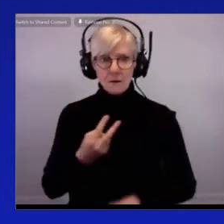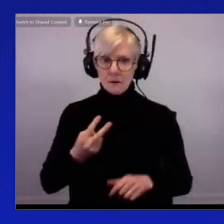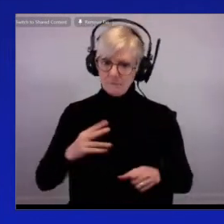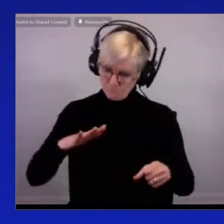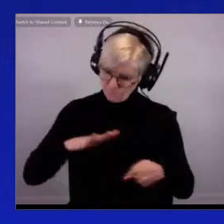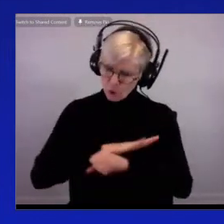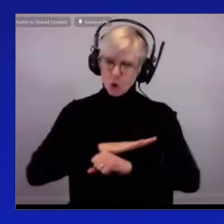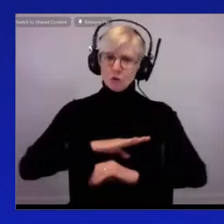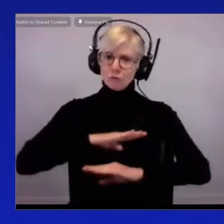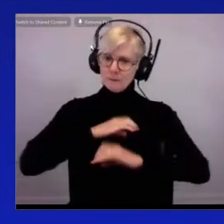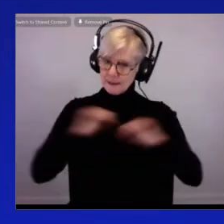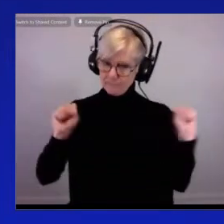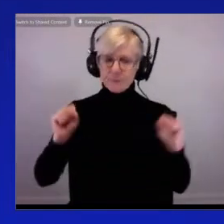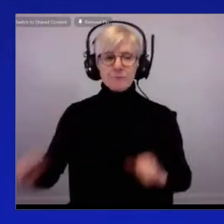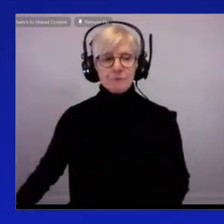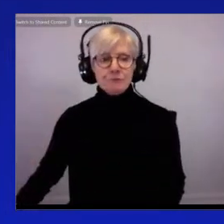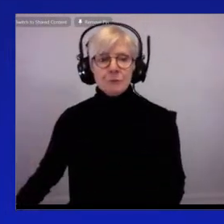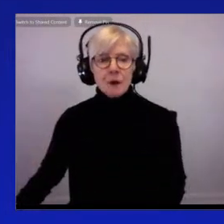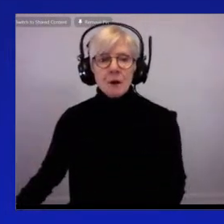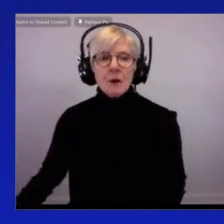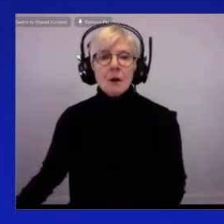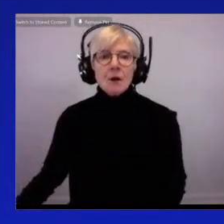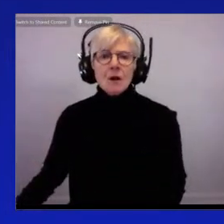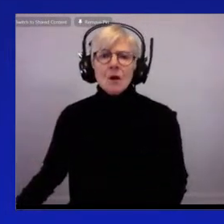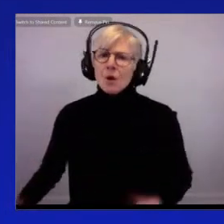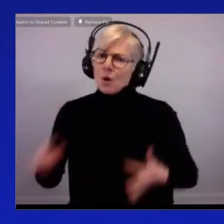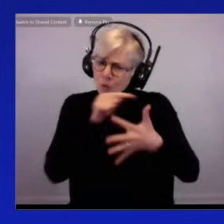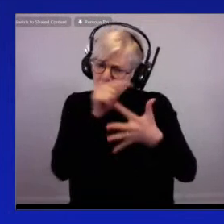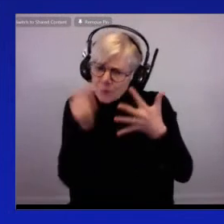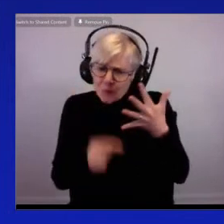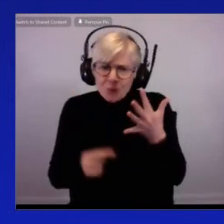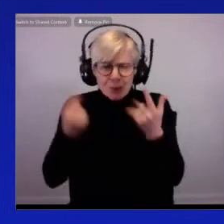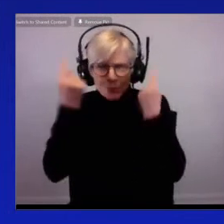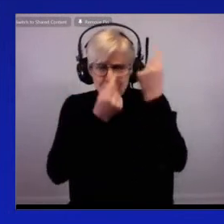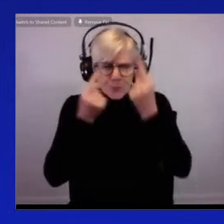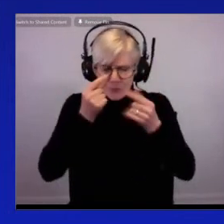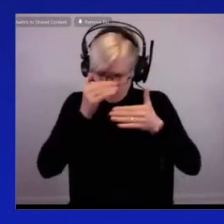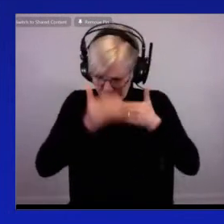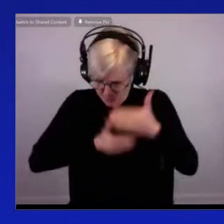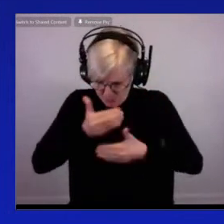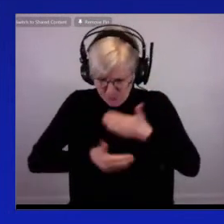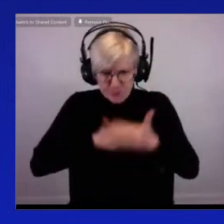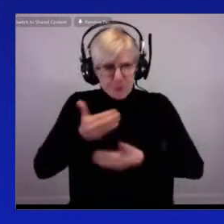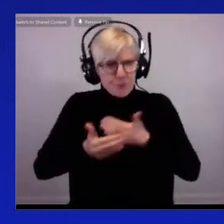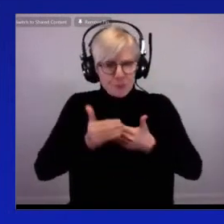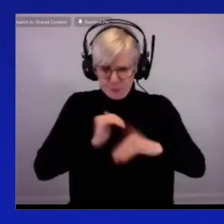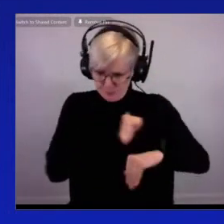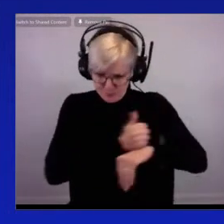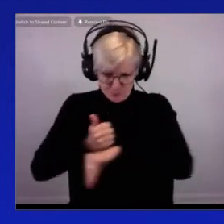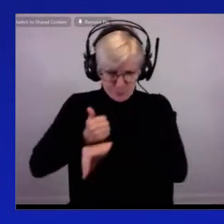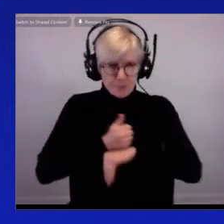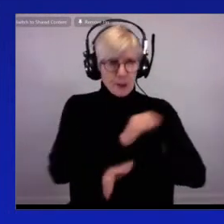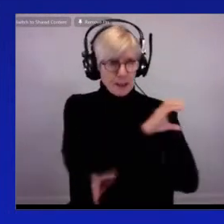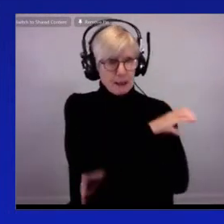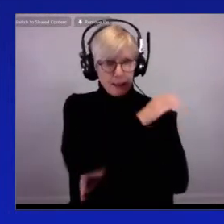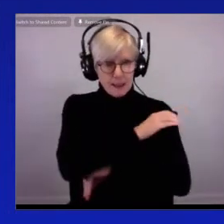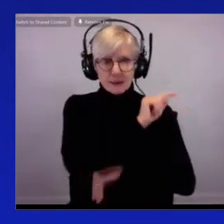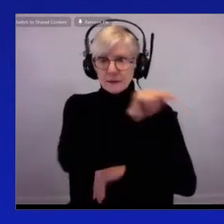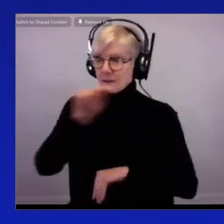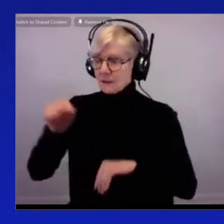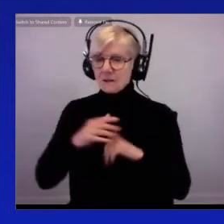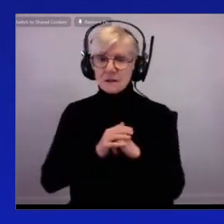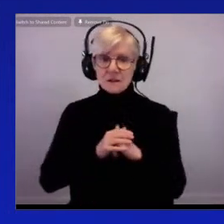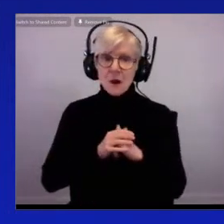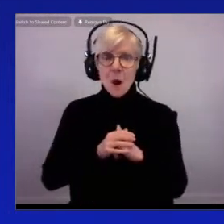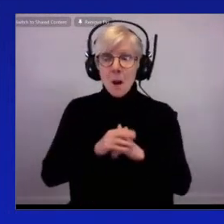immunized. We have a lot of logistics to take into consideration with regarding organization of these clinics. From the